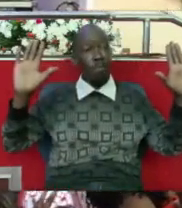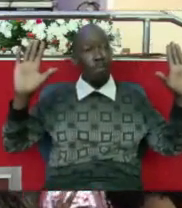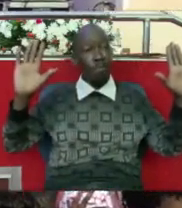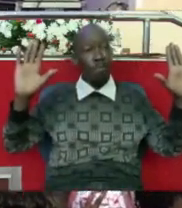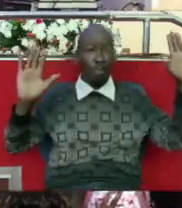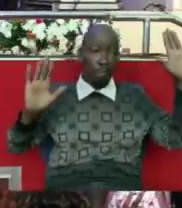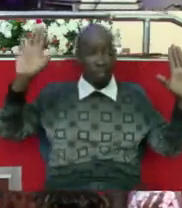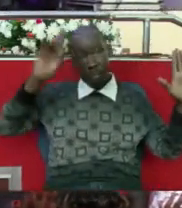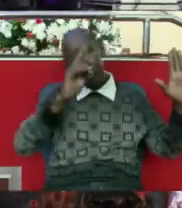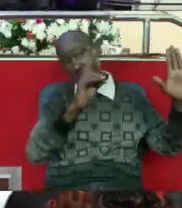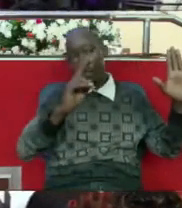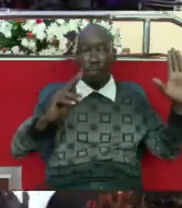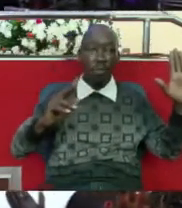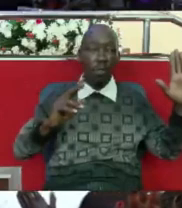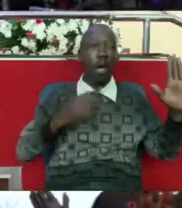let me pray for you.